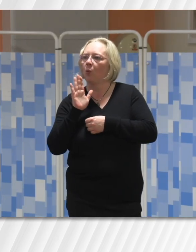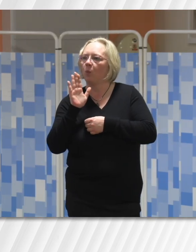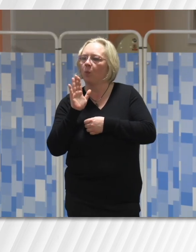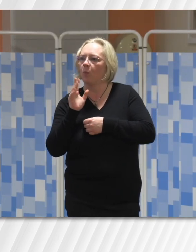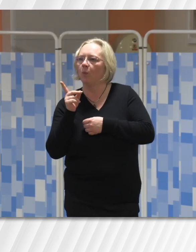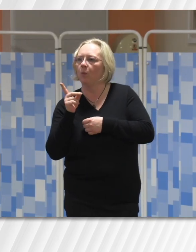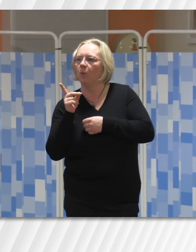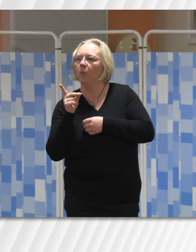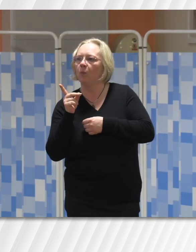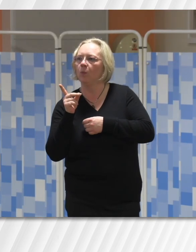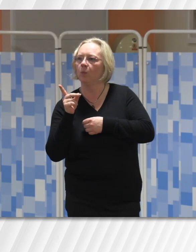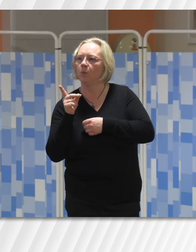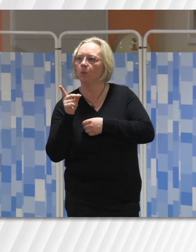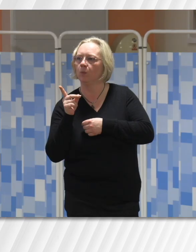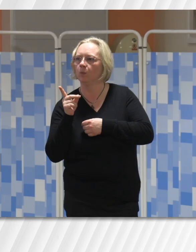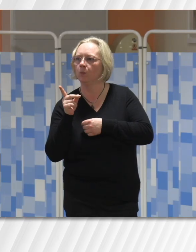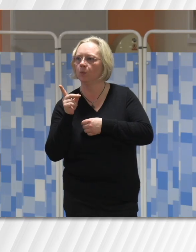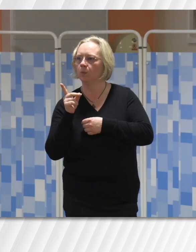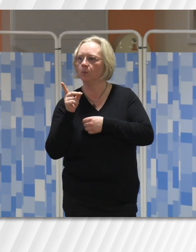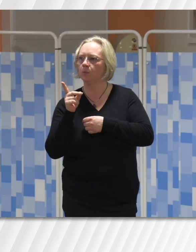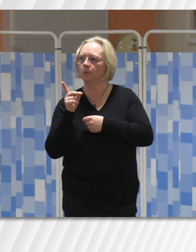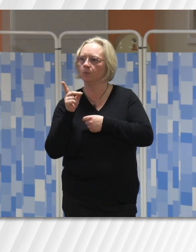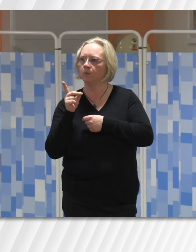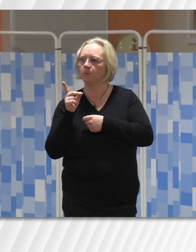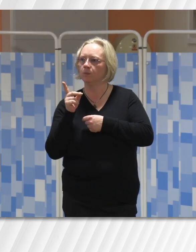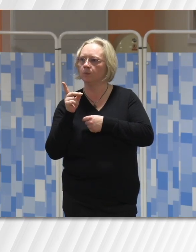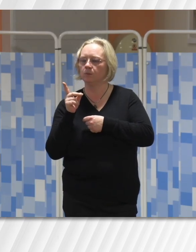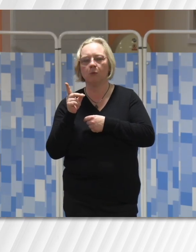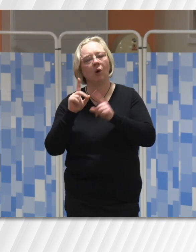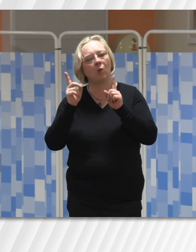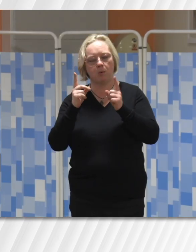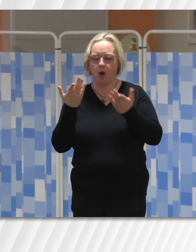are we any sort of worse or better than other